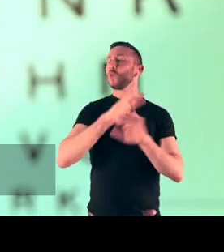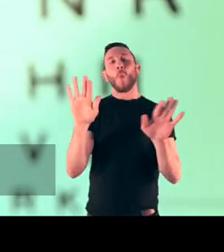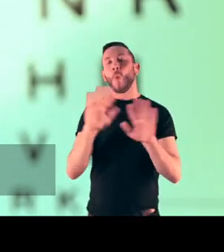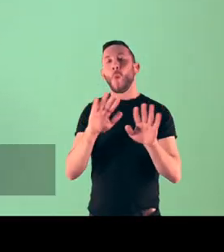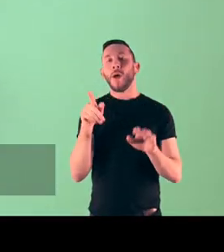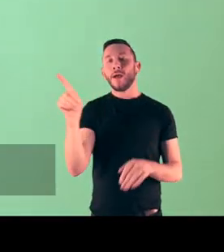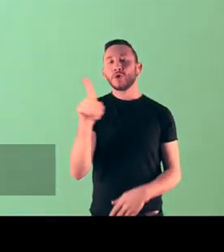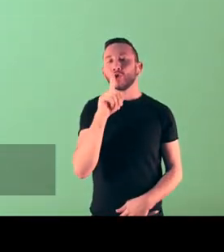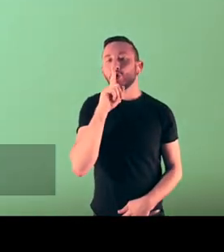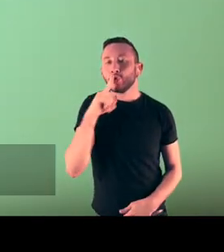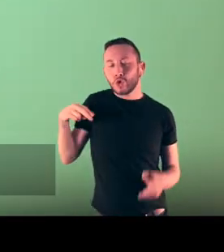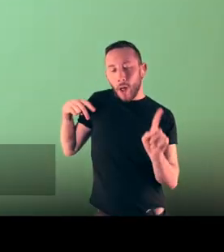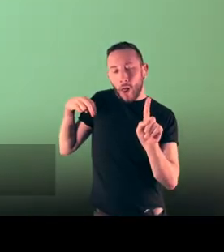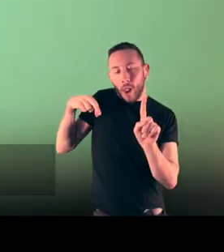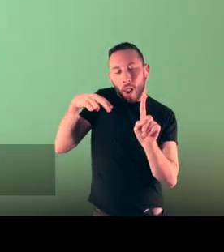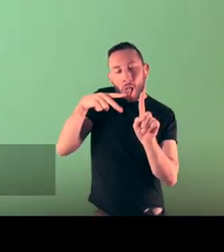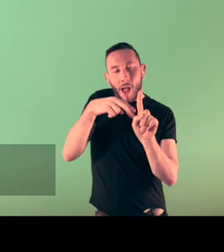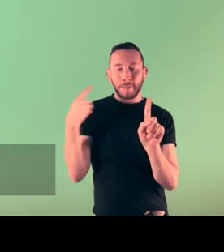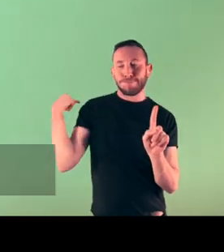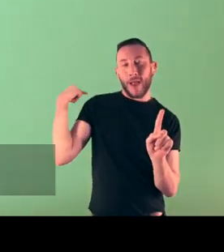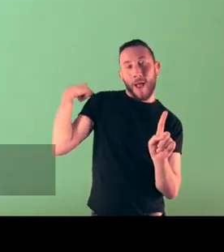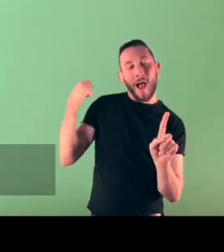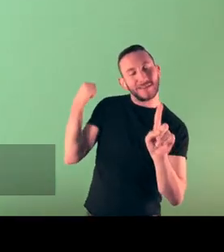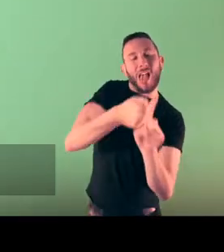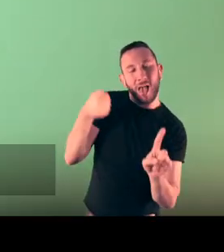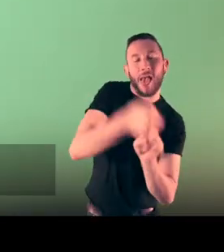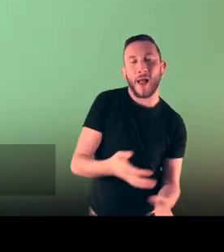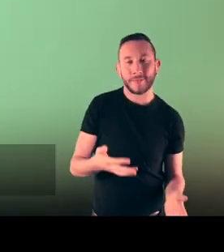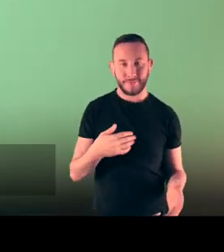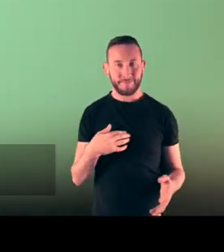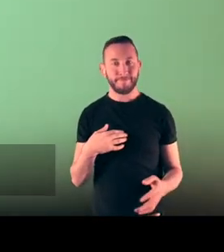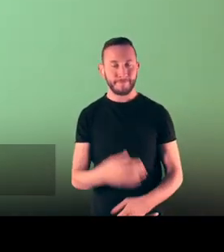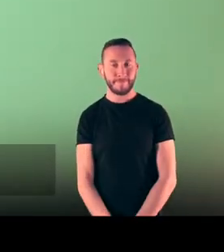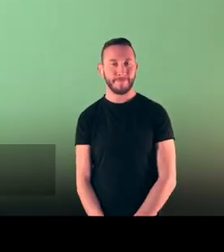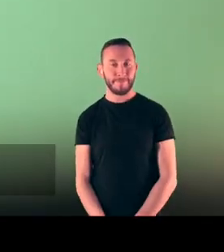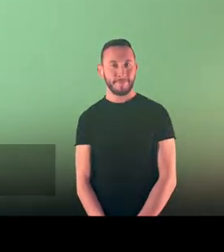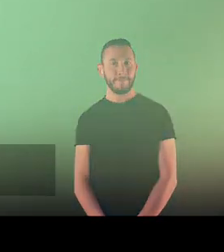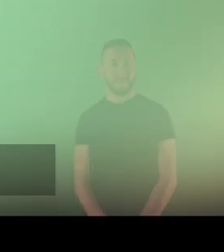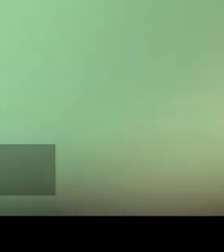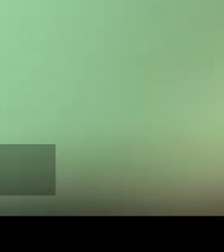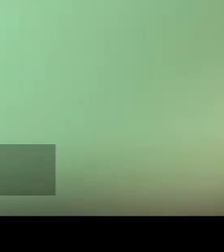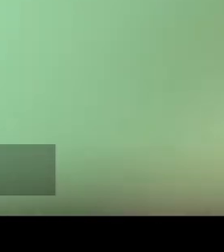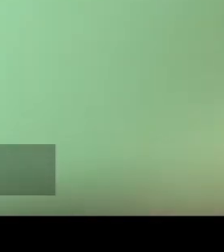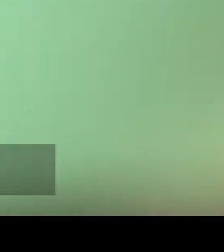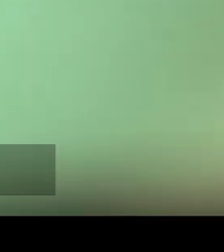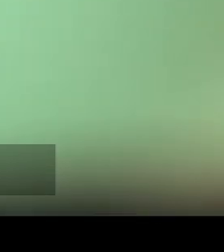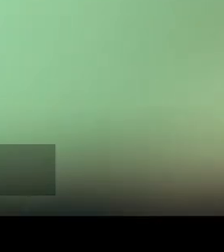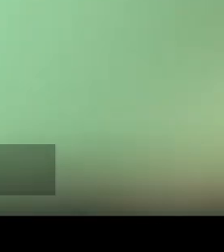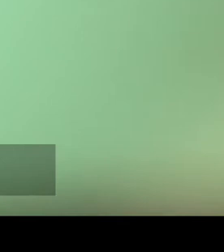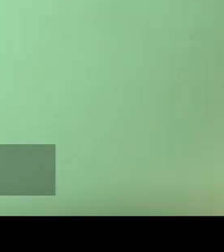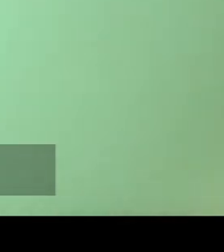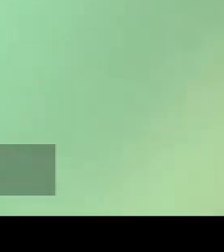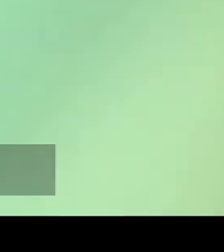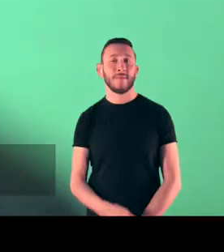year two, because I couldn't see. He wouldn't just come up to me and start punching me. He'd like come up and sneak up behind me and like do it